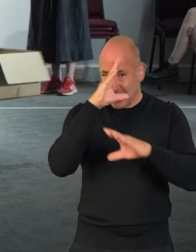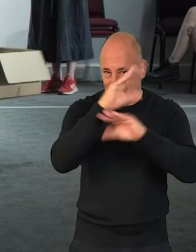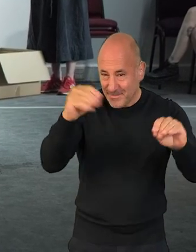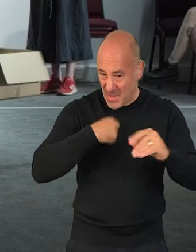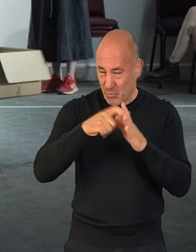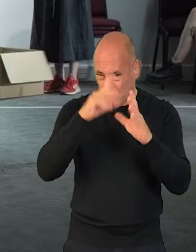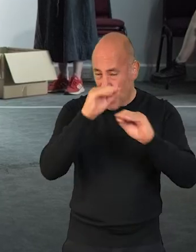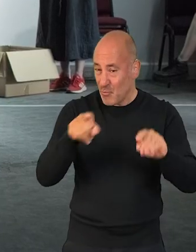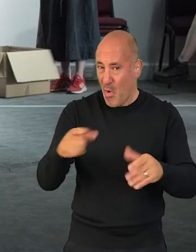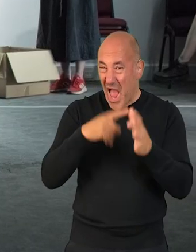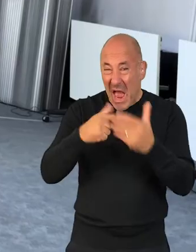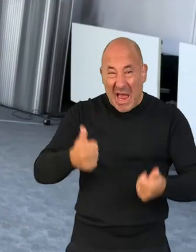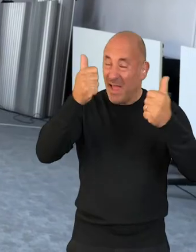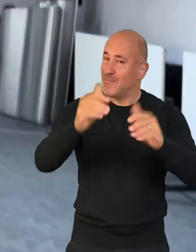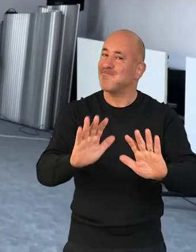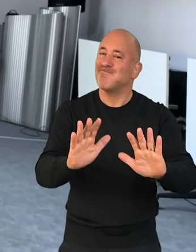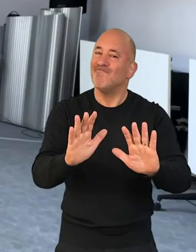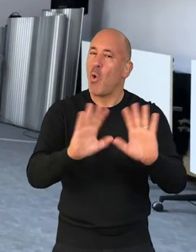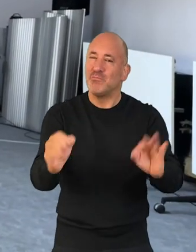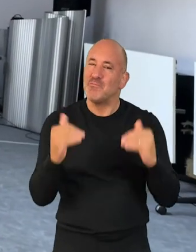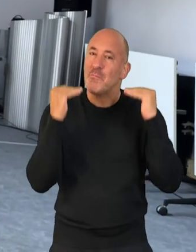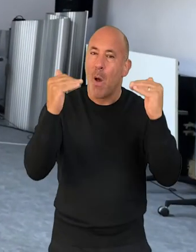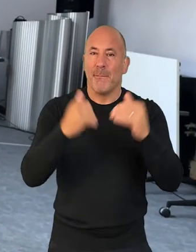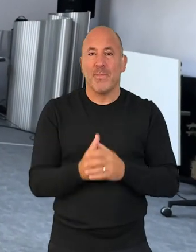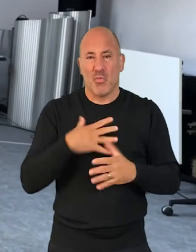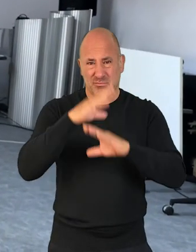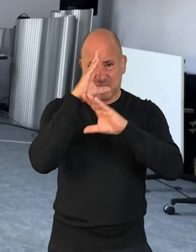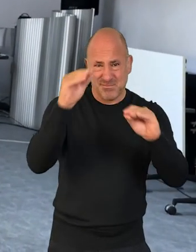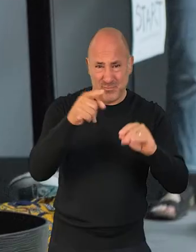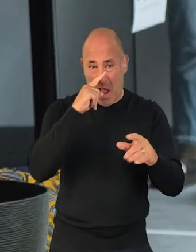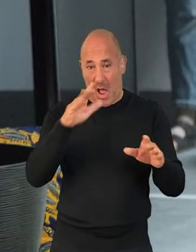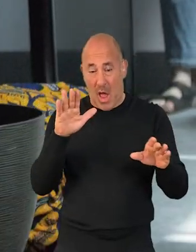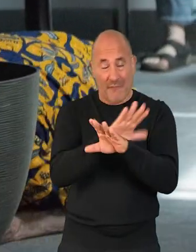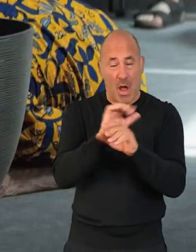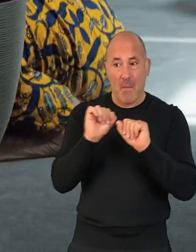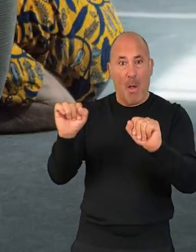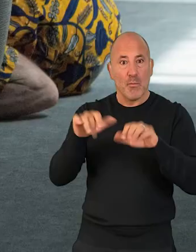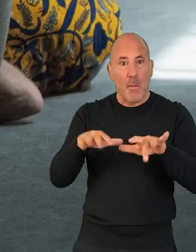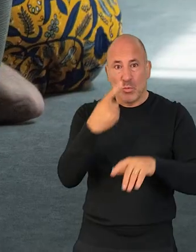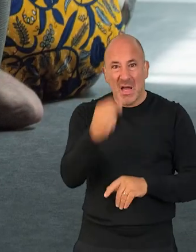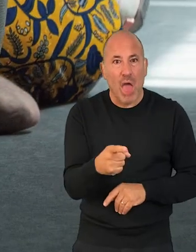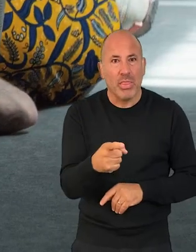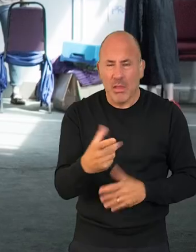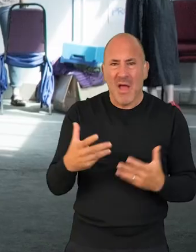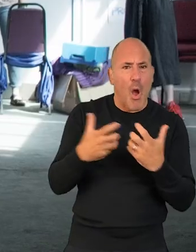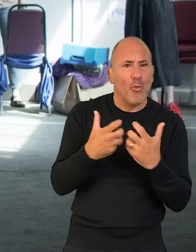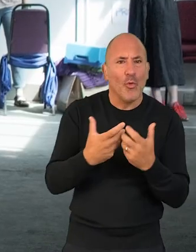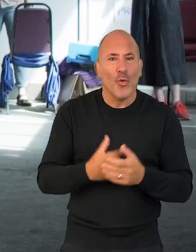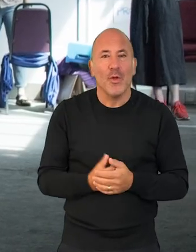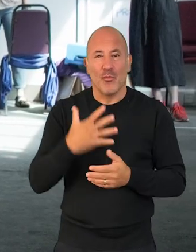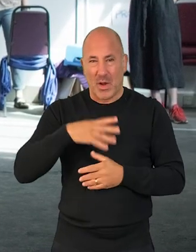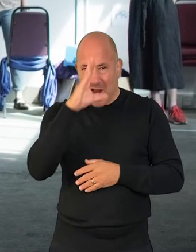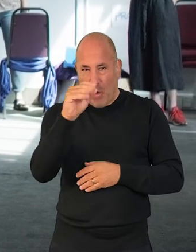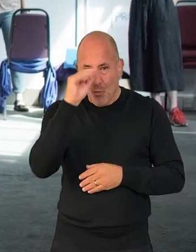really want to explore with our project as well. We want to show how you sort of disguise yourself from the computer vision system. We want to bring to light these edge